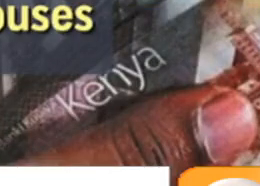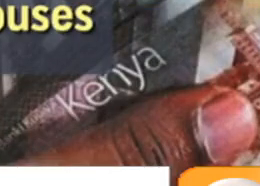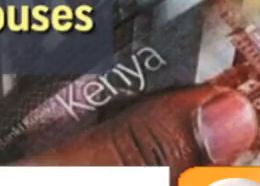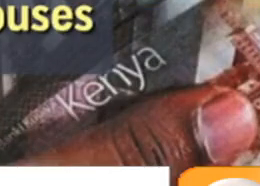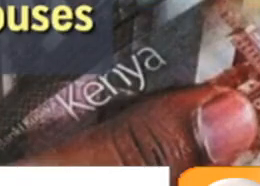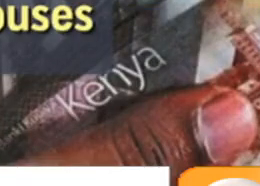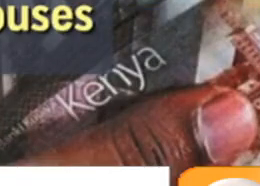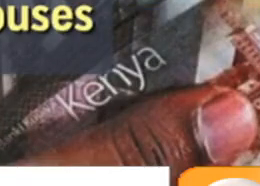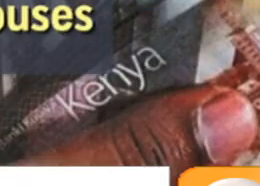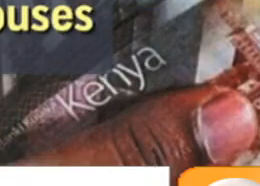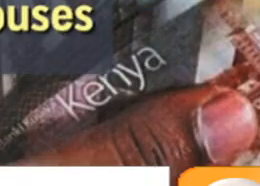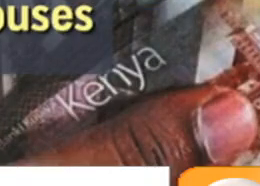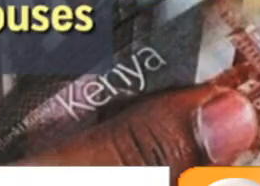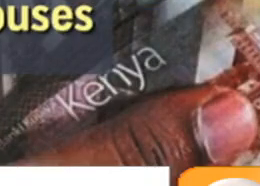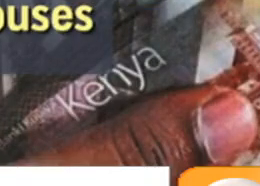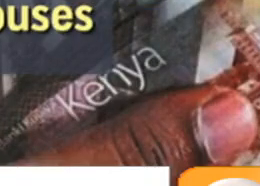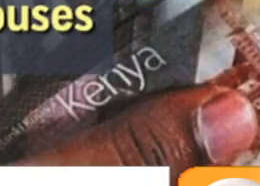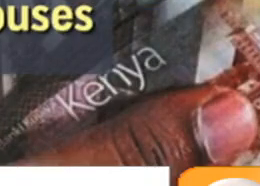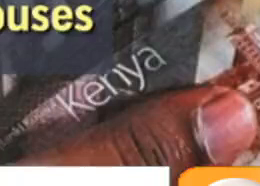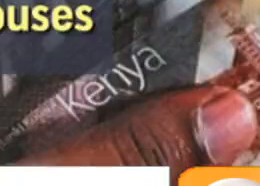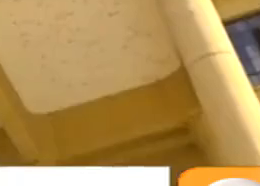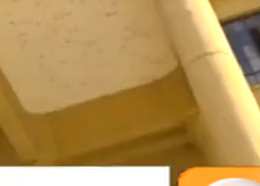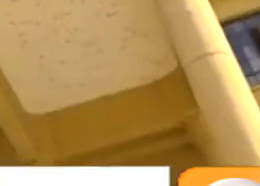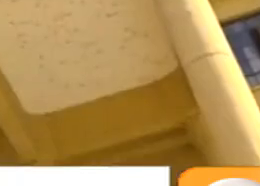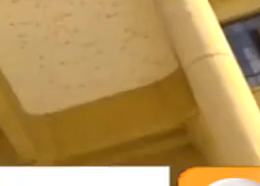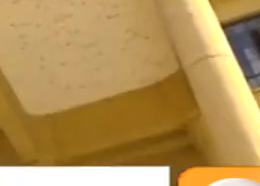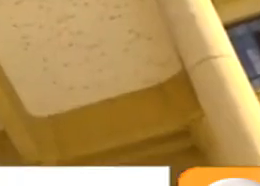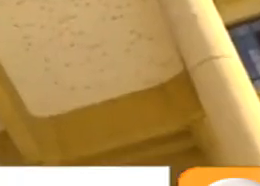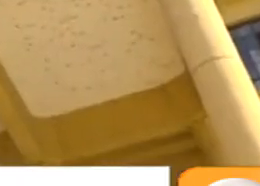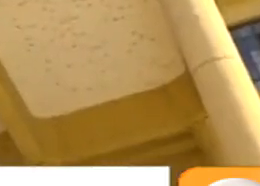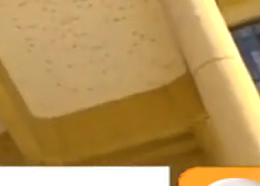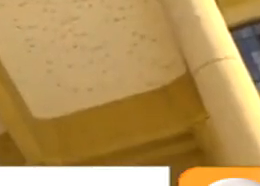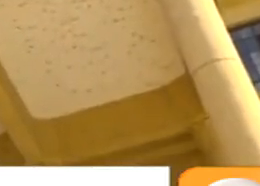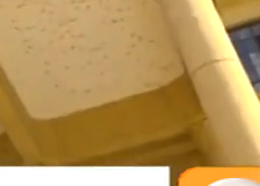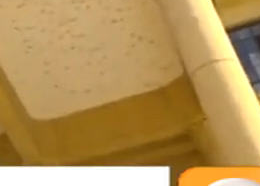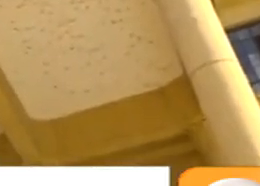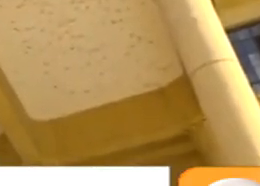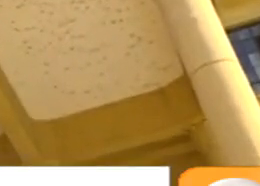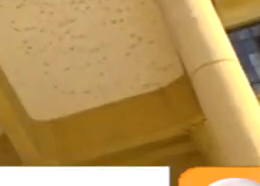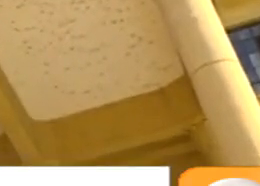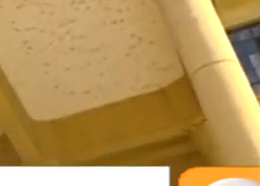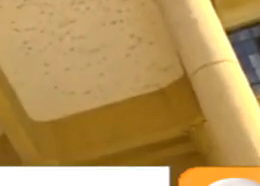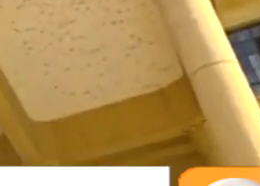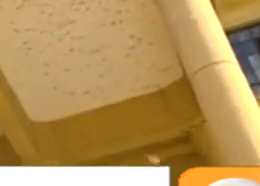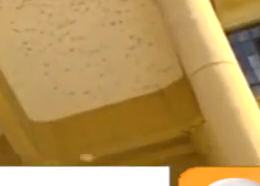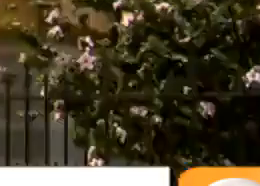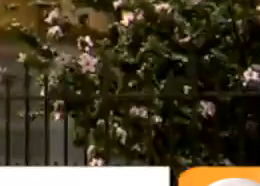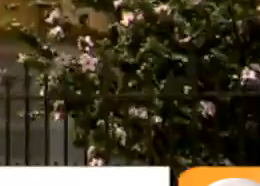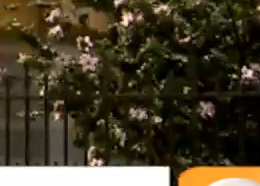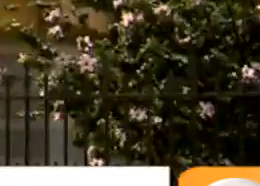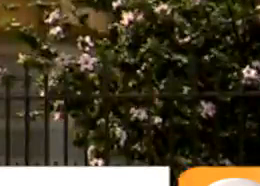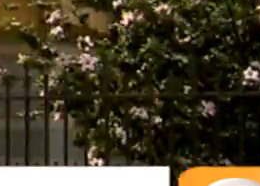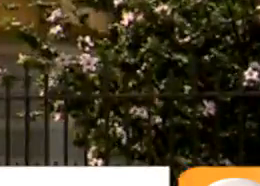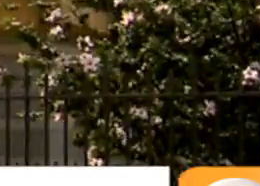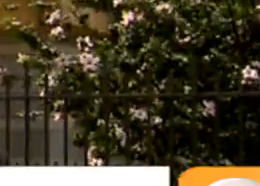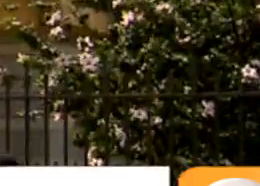channeled towards different properties like land, cars, and houses. The High Court has since granted freezing orders. A civil case to